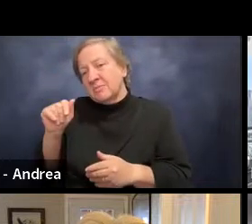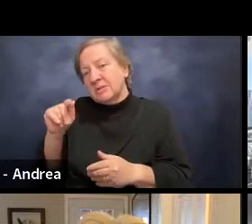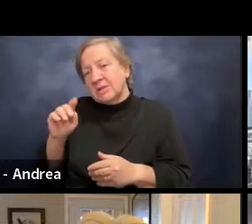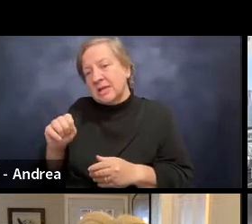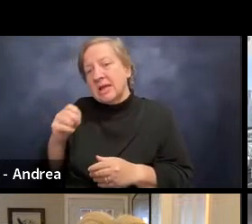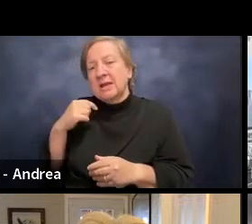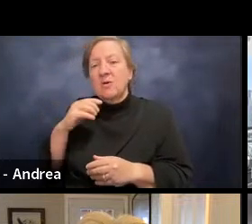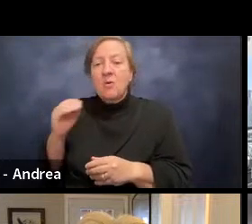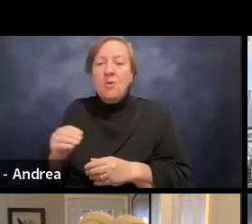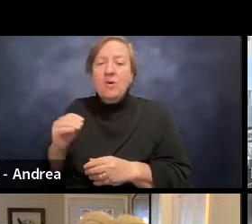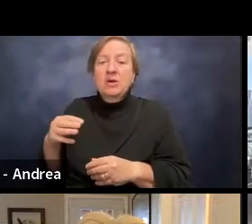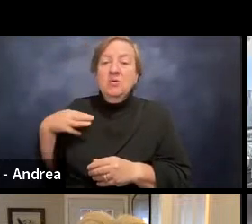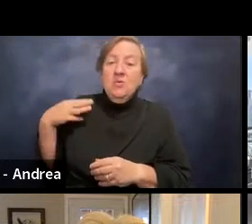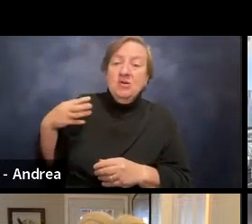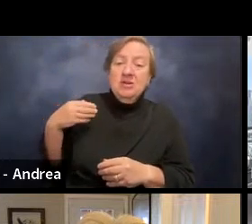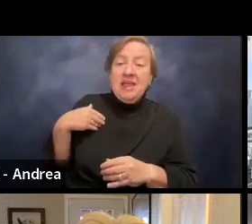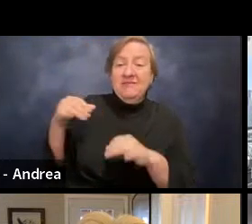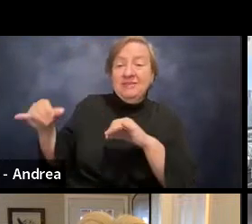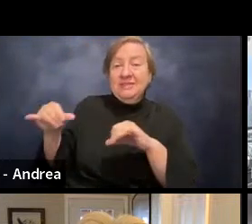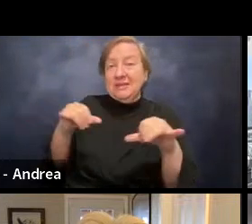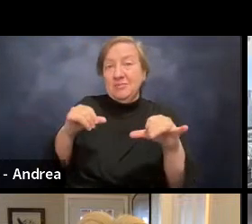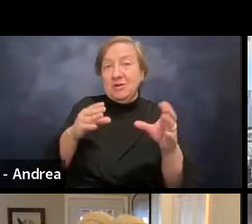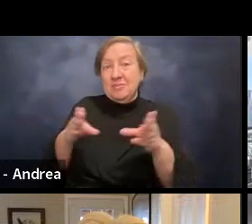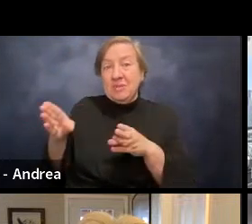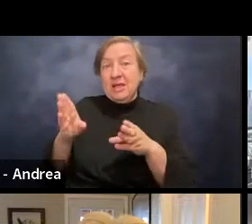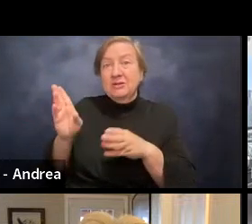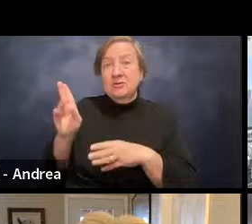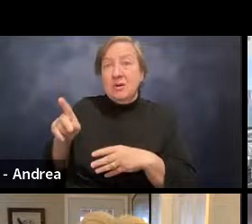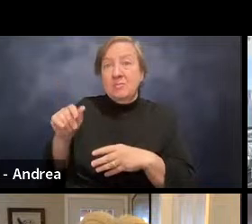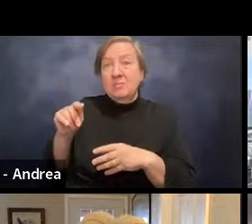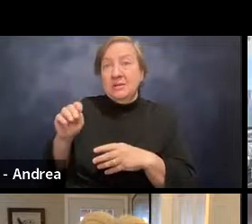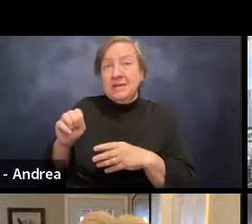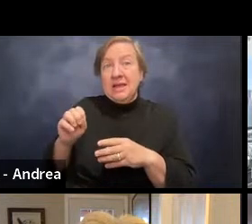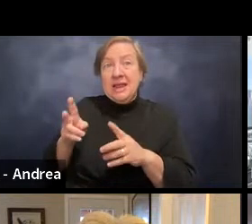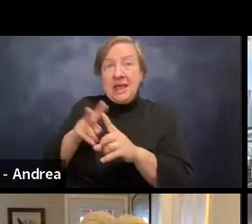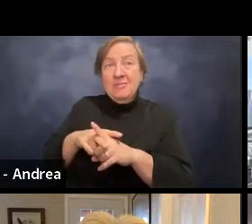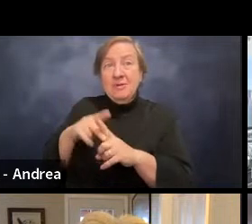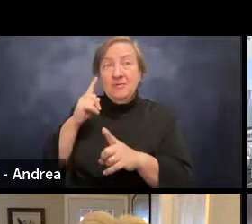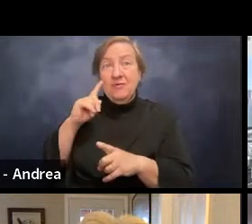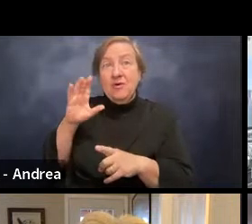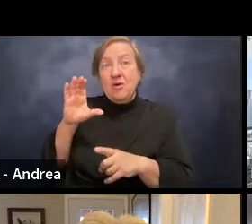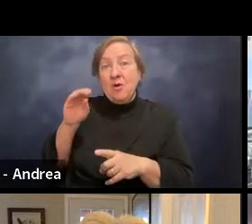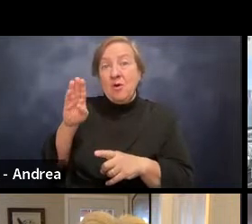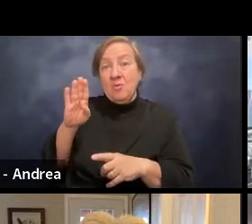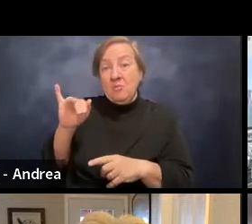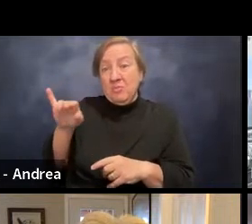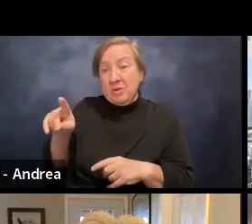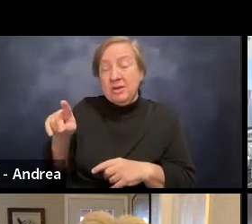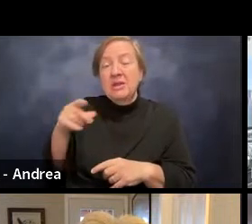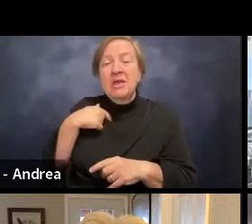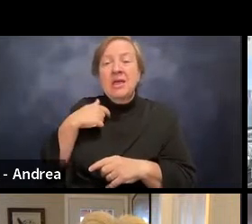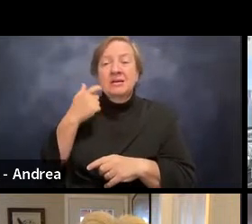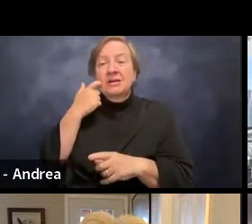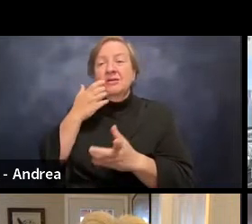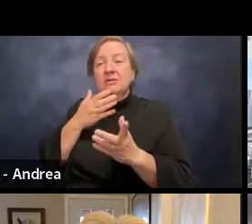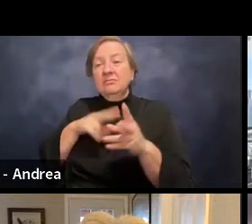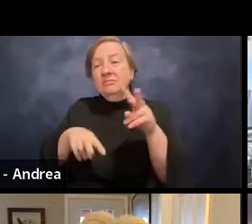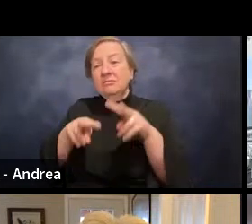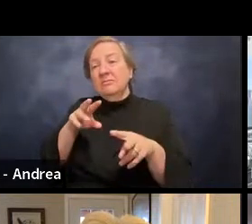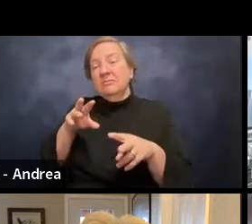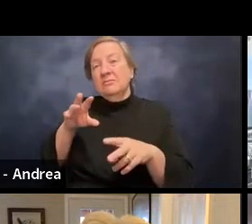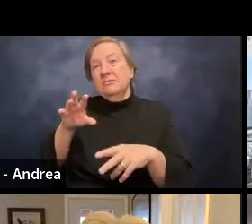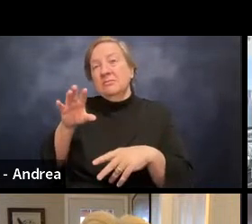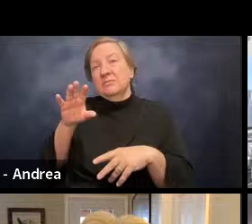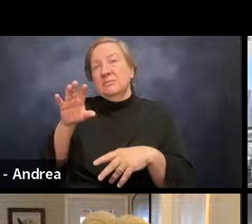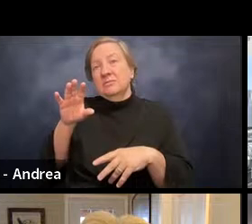Oregon and Washington have similar intent to update their application for the COVID? I recently went through the Oregon one and found there was